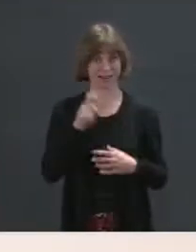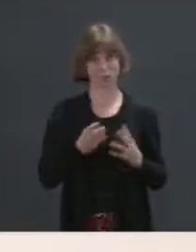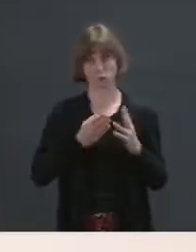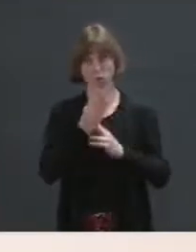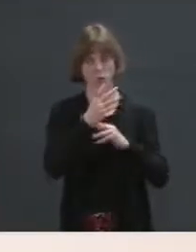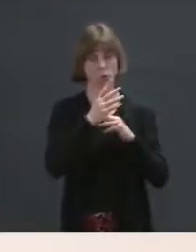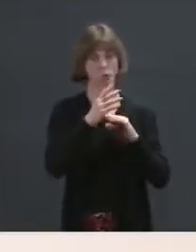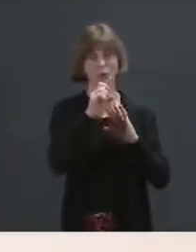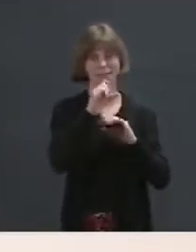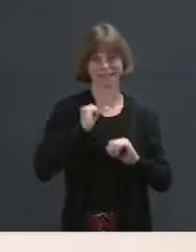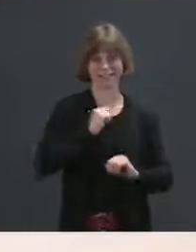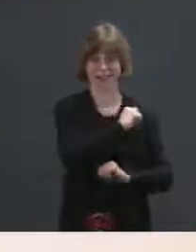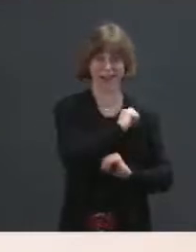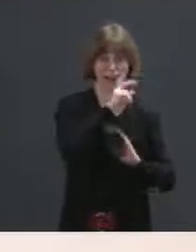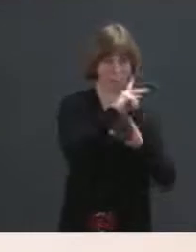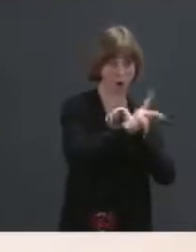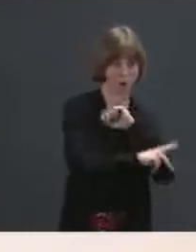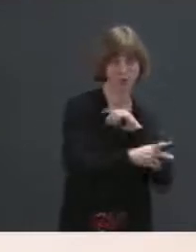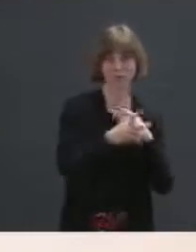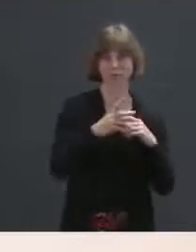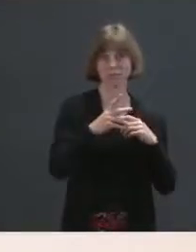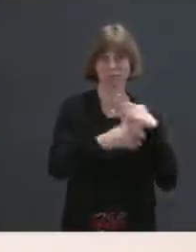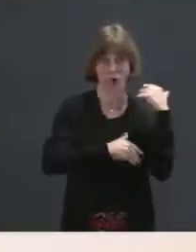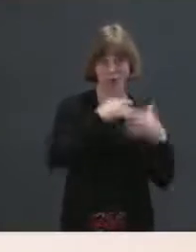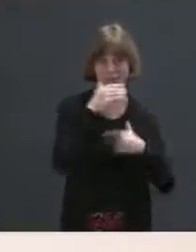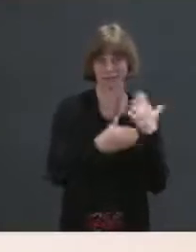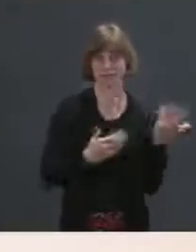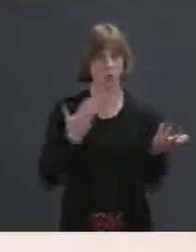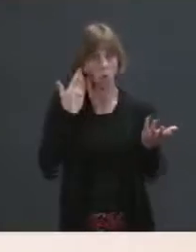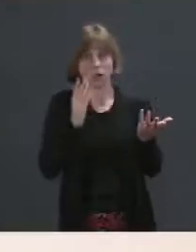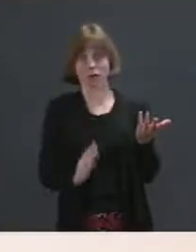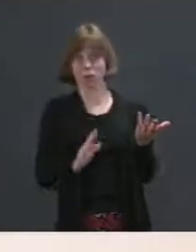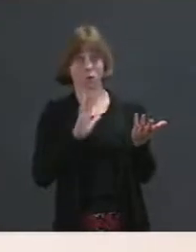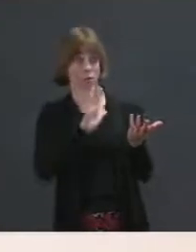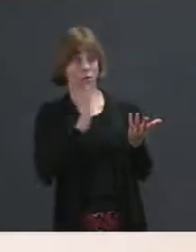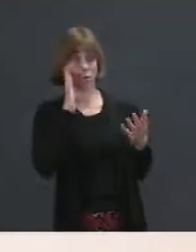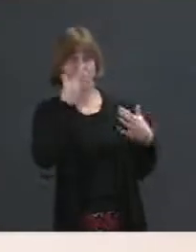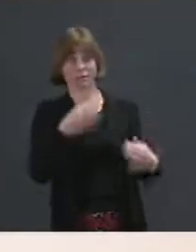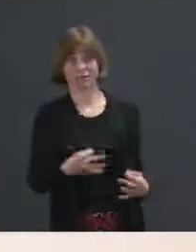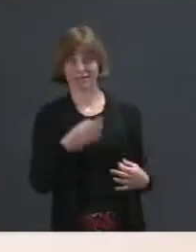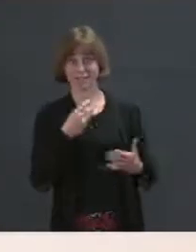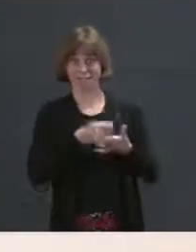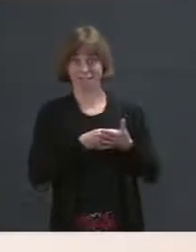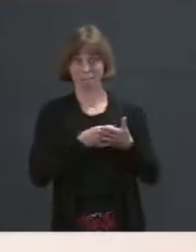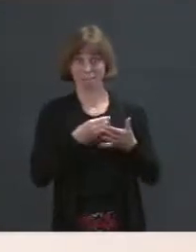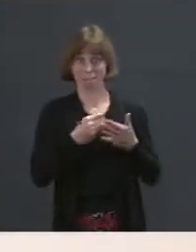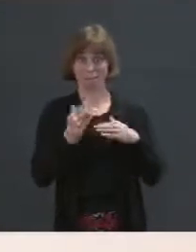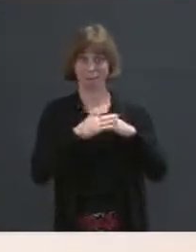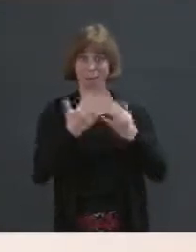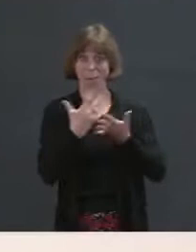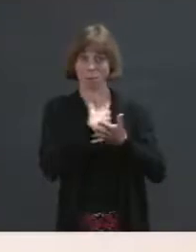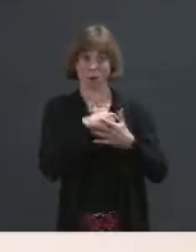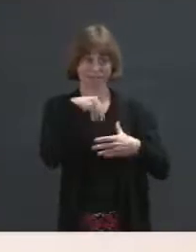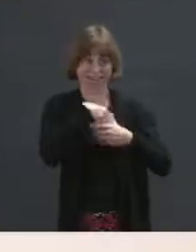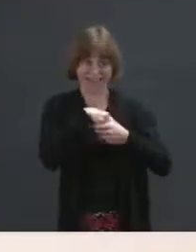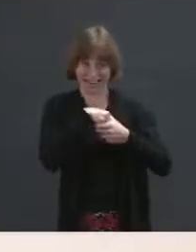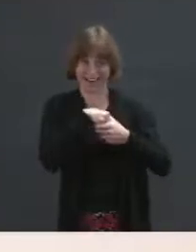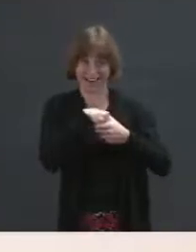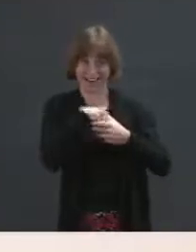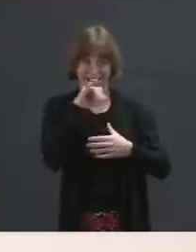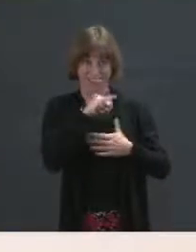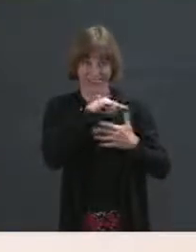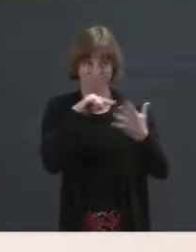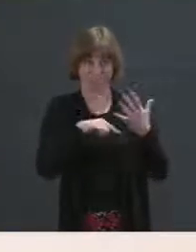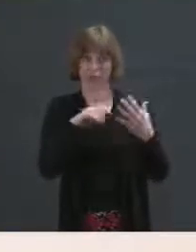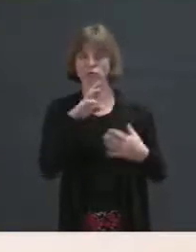Senate parliamentary process. We don't even know where they're going to conclude on whether the minimum wage is in the package or not in the package. And certainly,